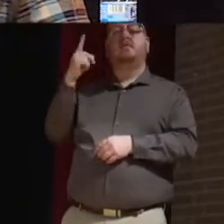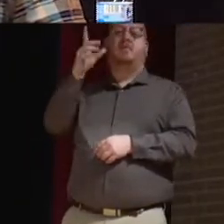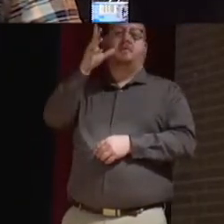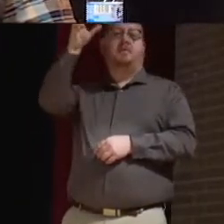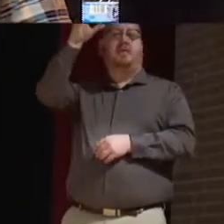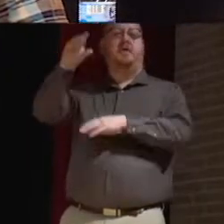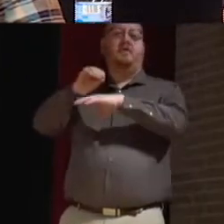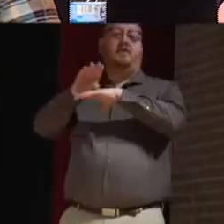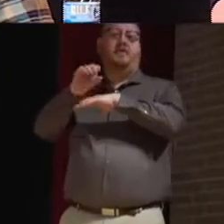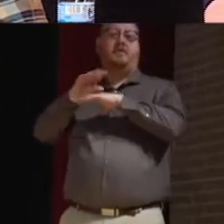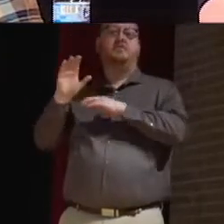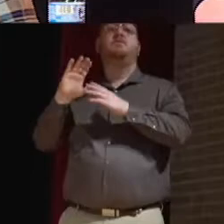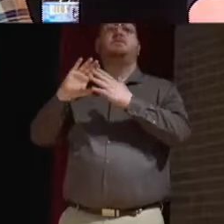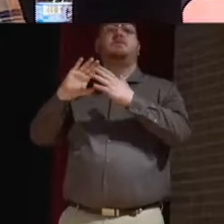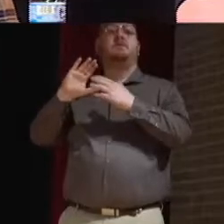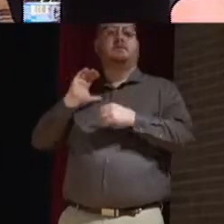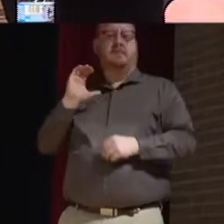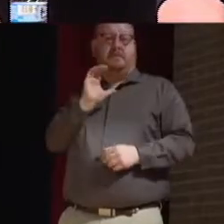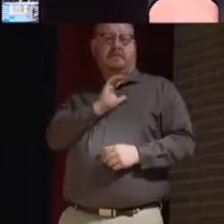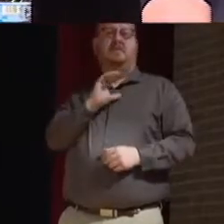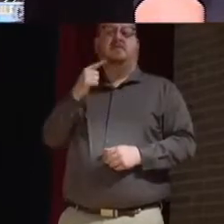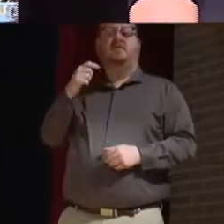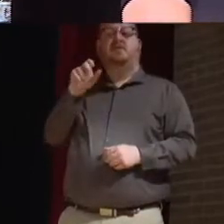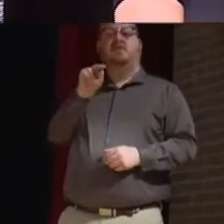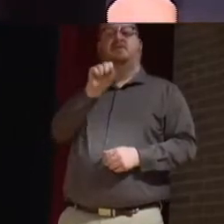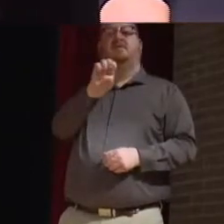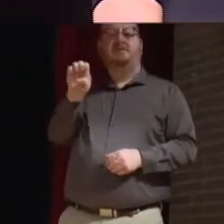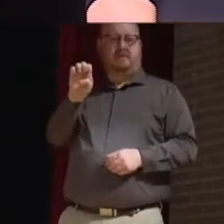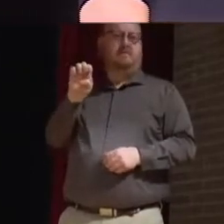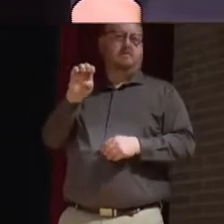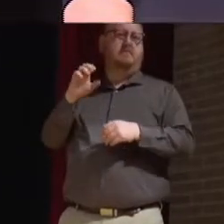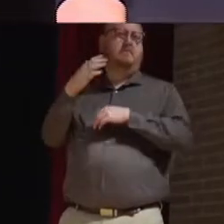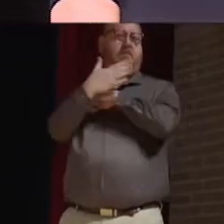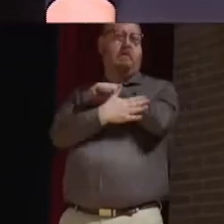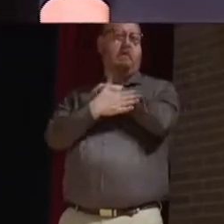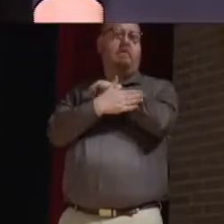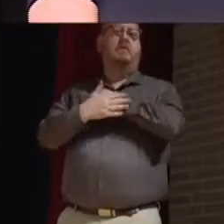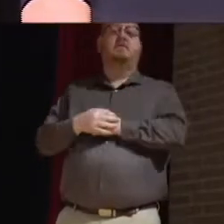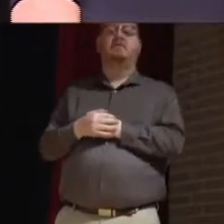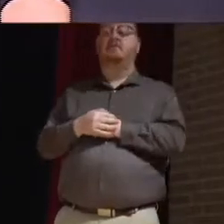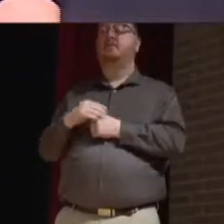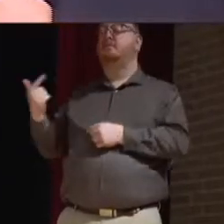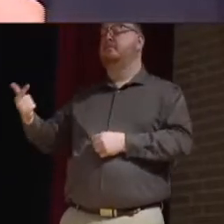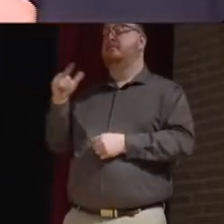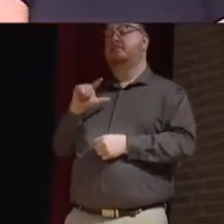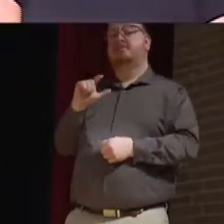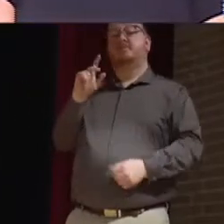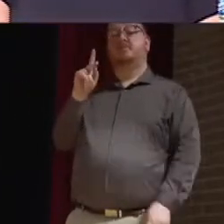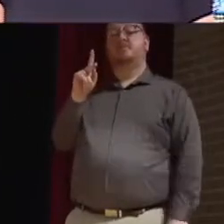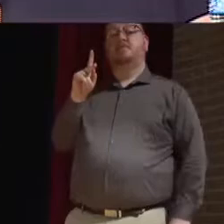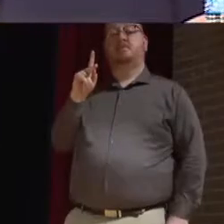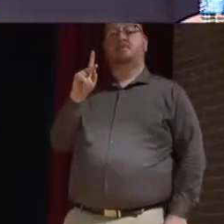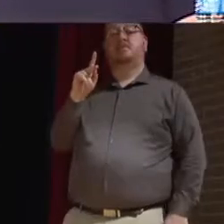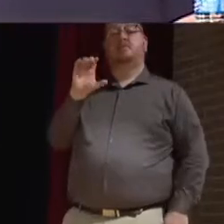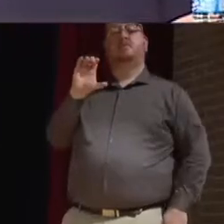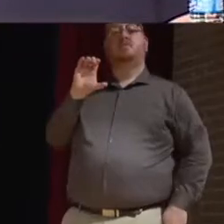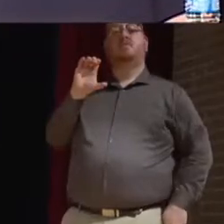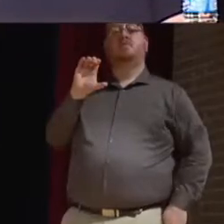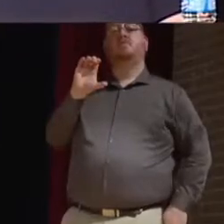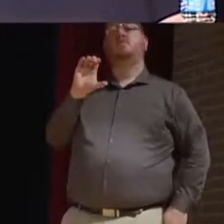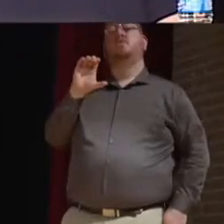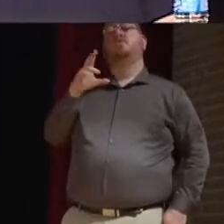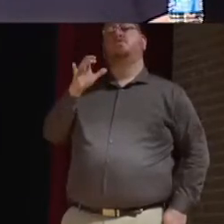Genesee County. I'm Christy Schwabauer. I have a child with autism as well. He is graduating this year